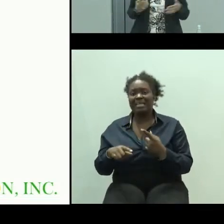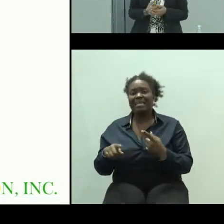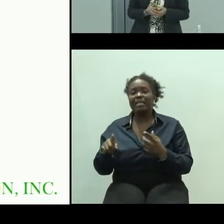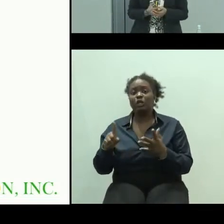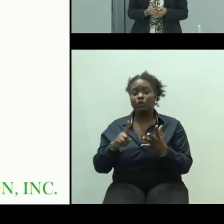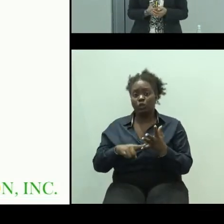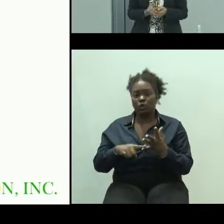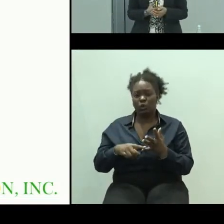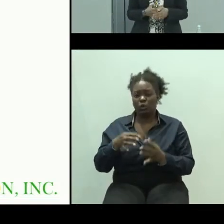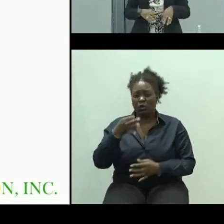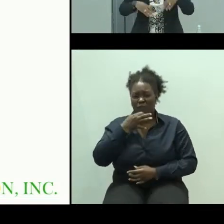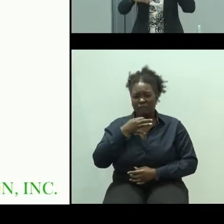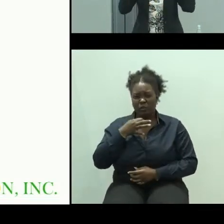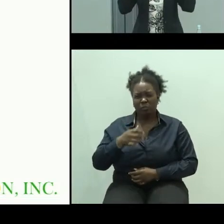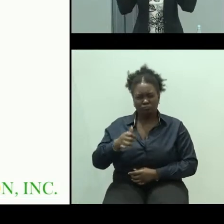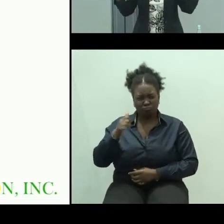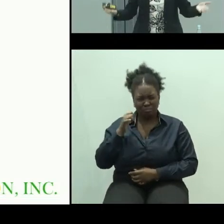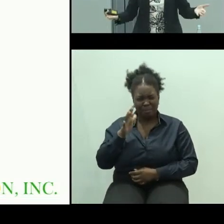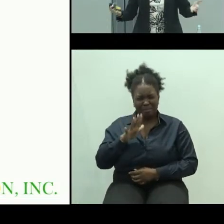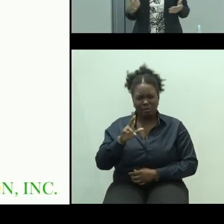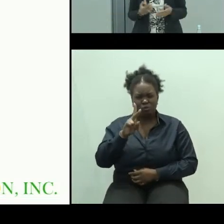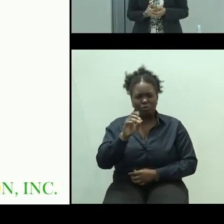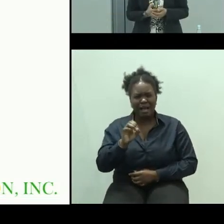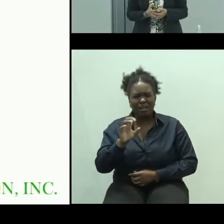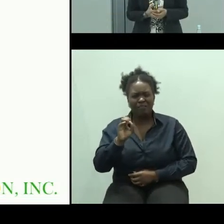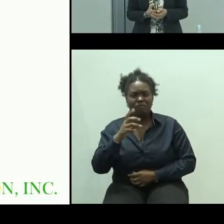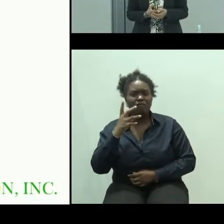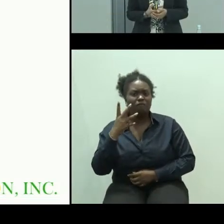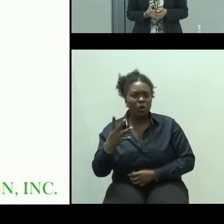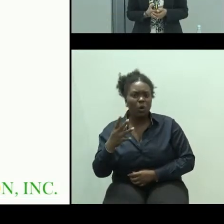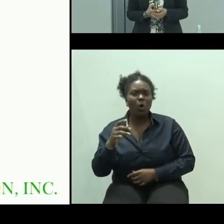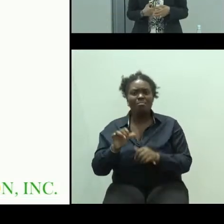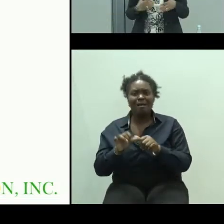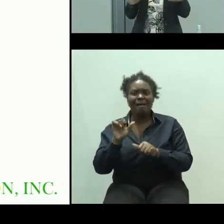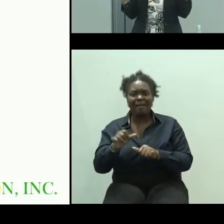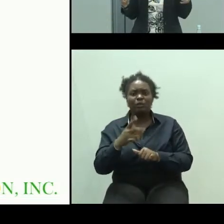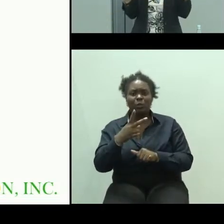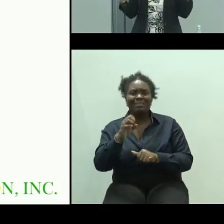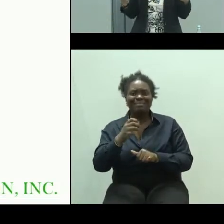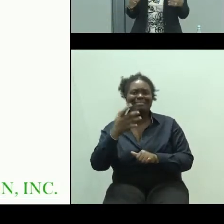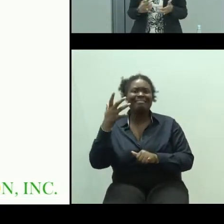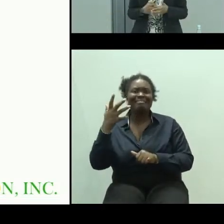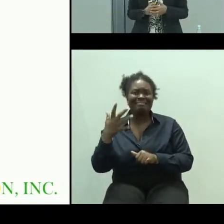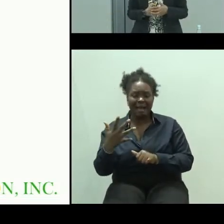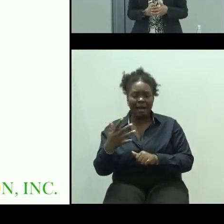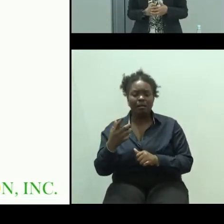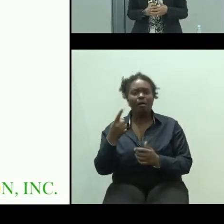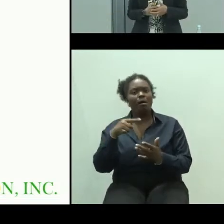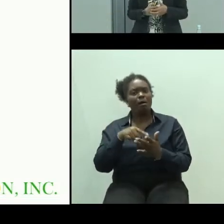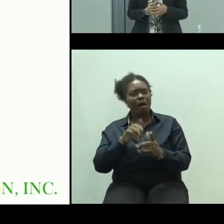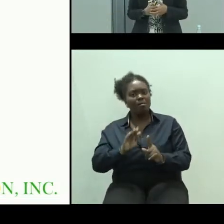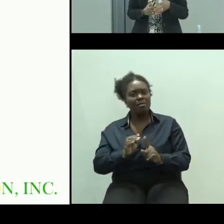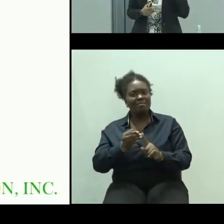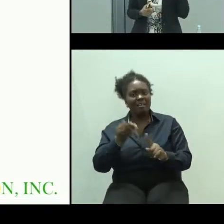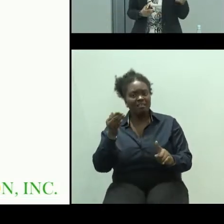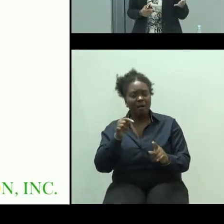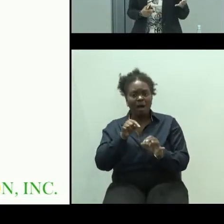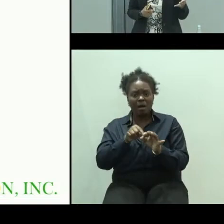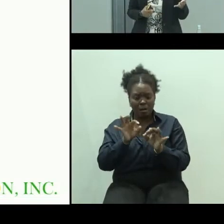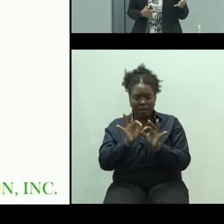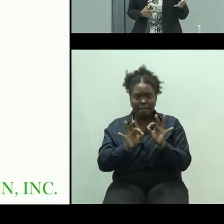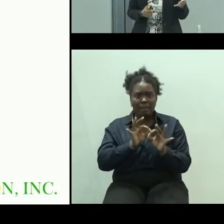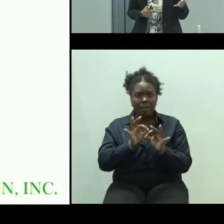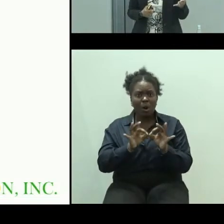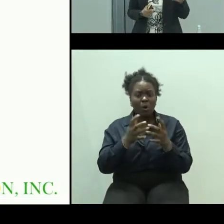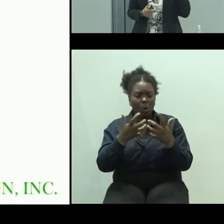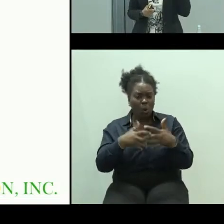first report came out in 2004. The next one came out around 2010 that identified this molecule, glucaric acid, as an